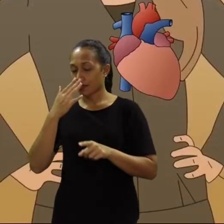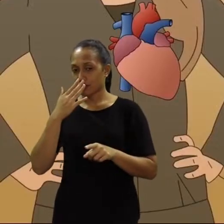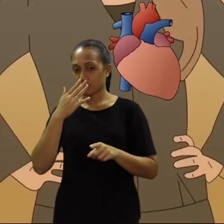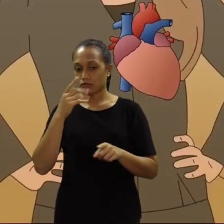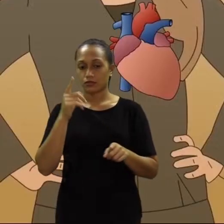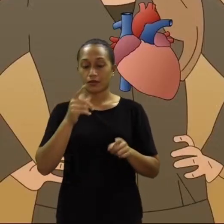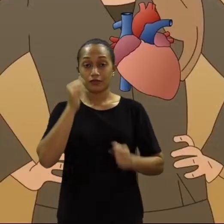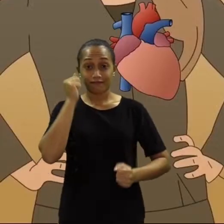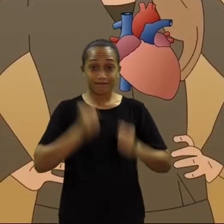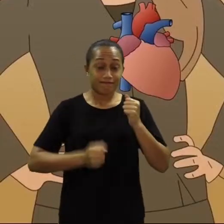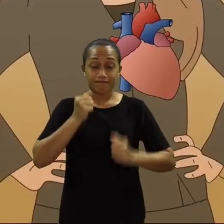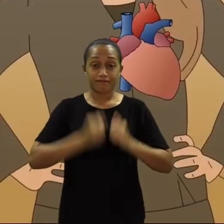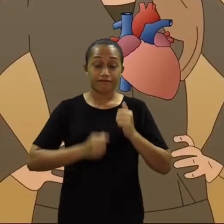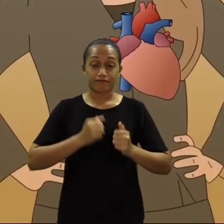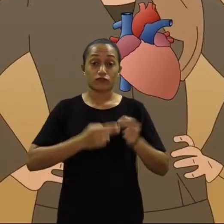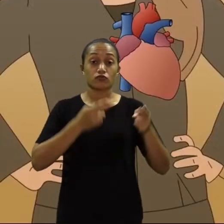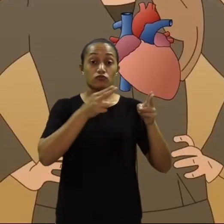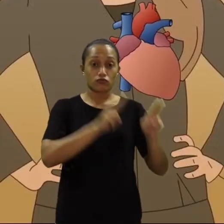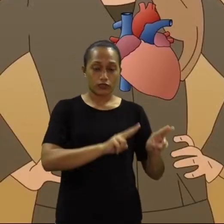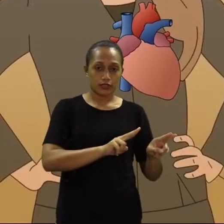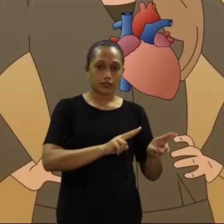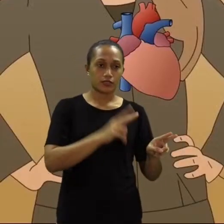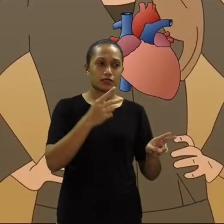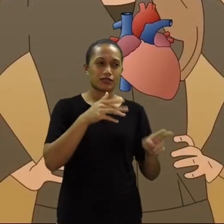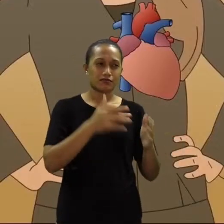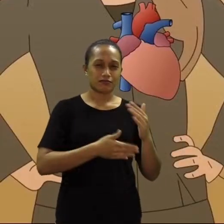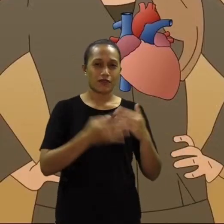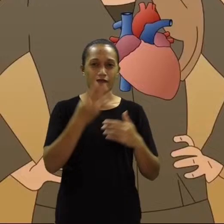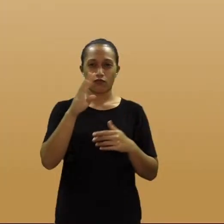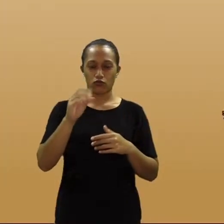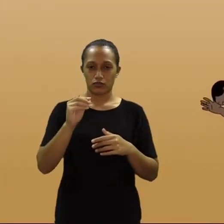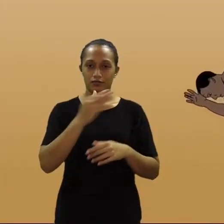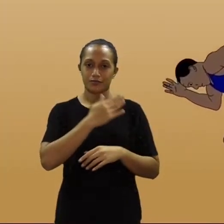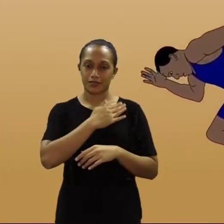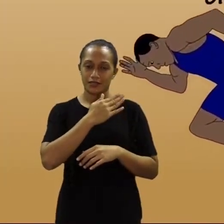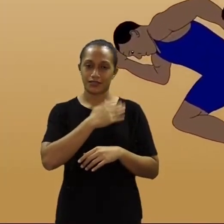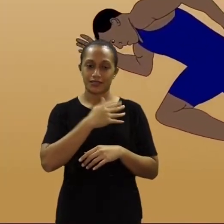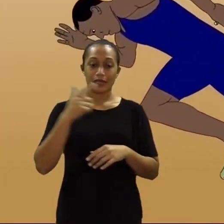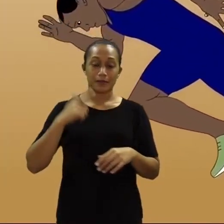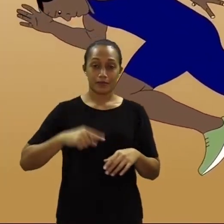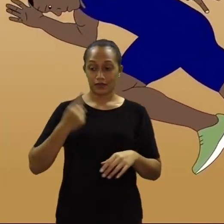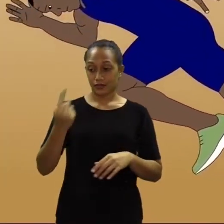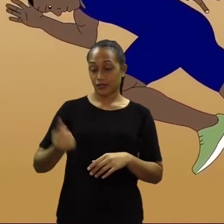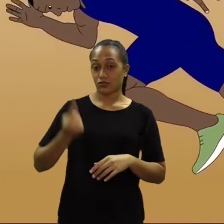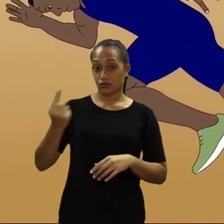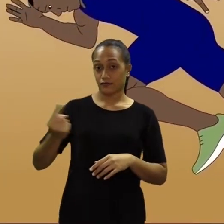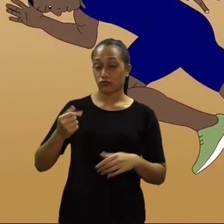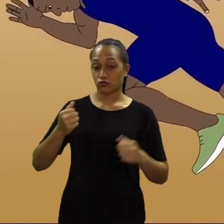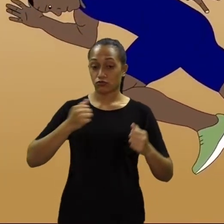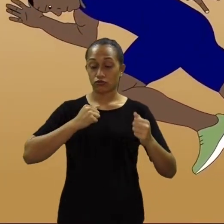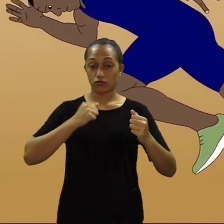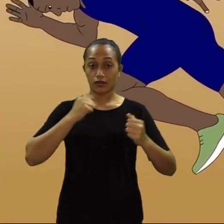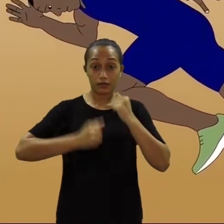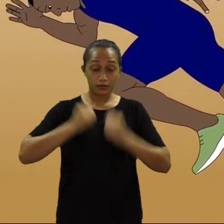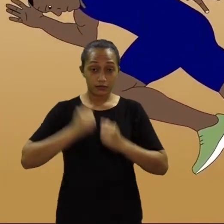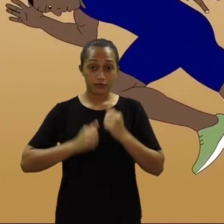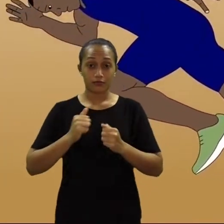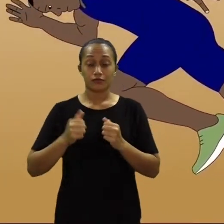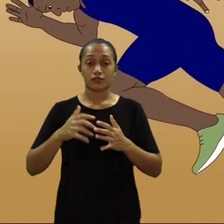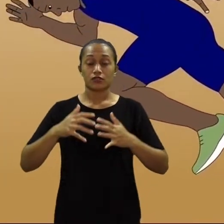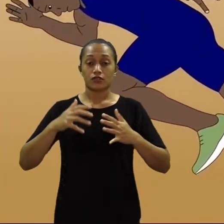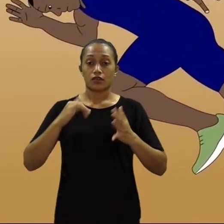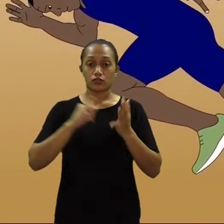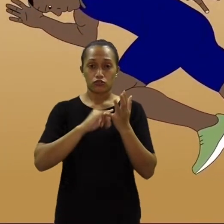elite athletes can have a resting heart rate as low as 40 beats per minute. This is because individuals that are fit have a larger stroke volume of the